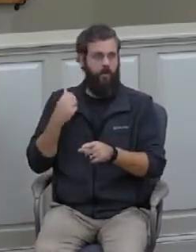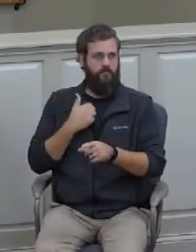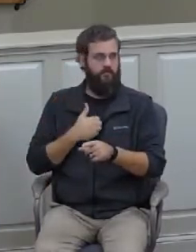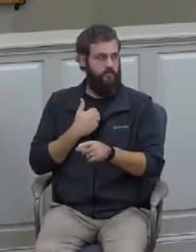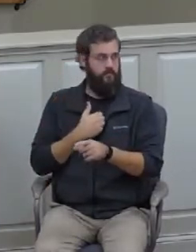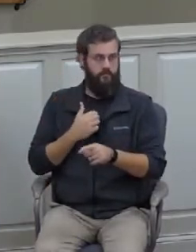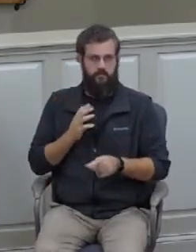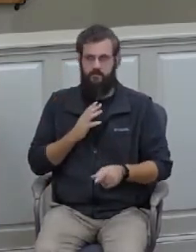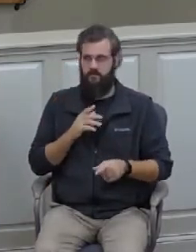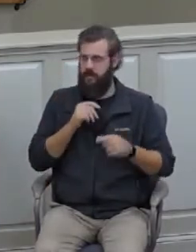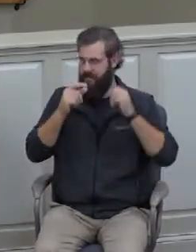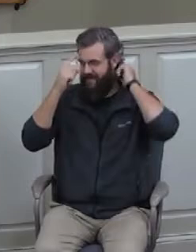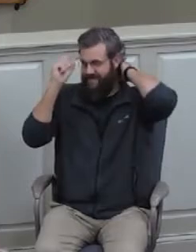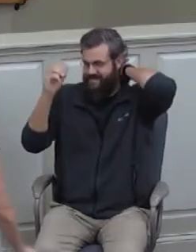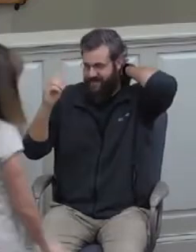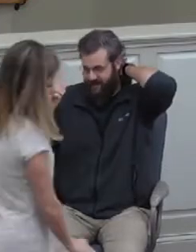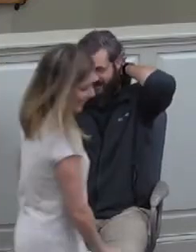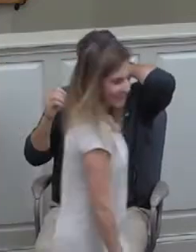No. I didn't think so.